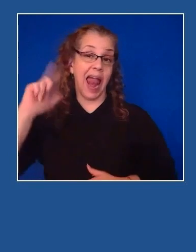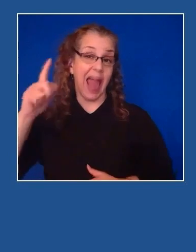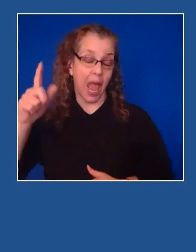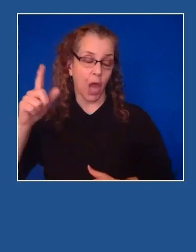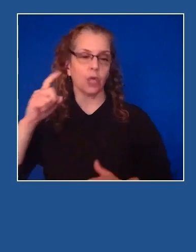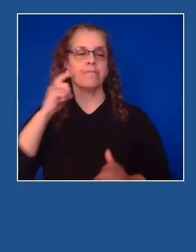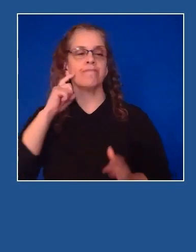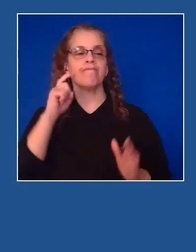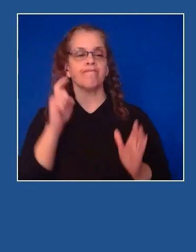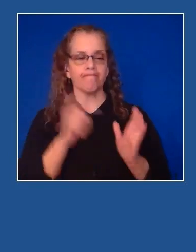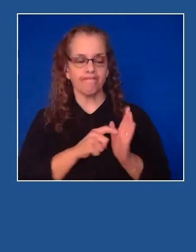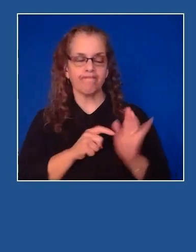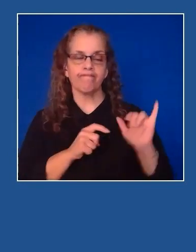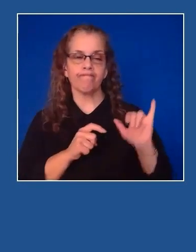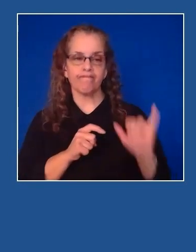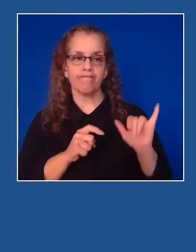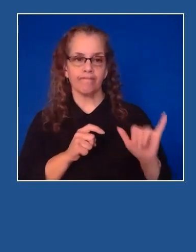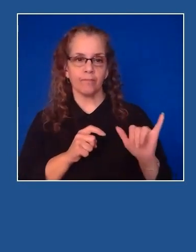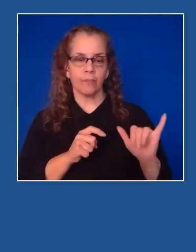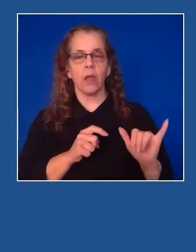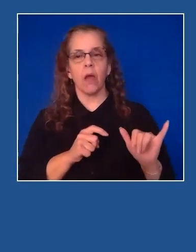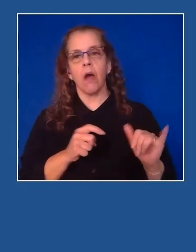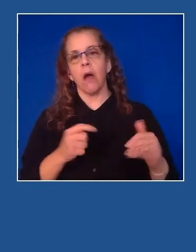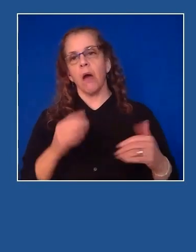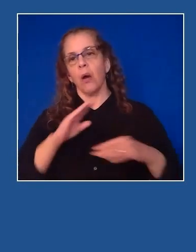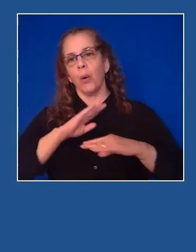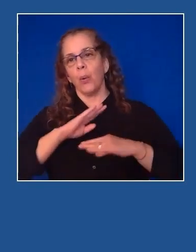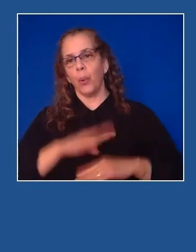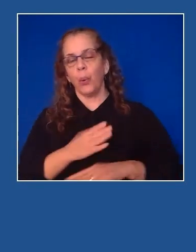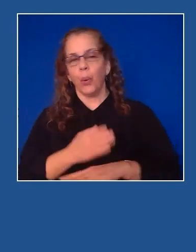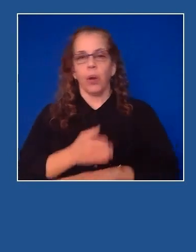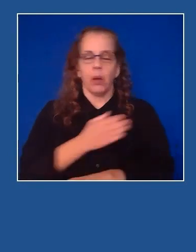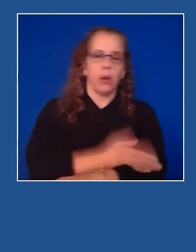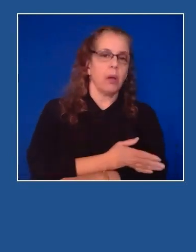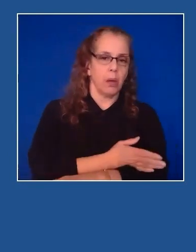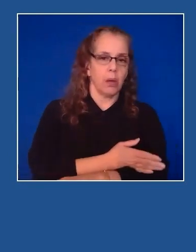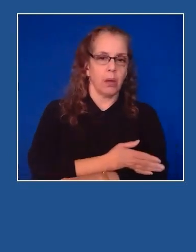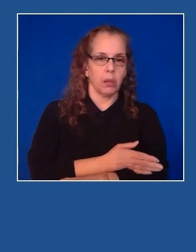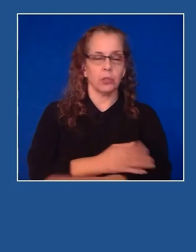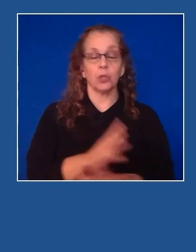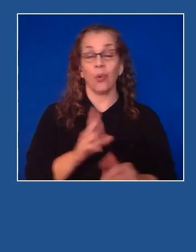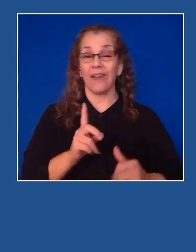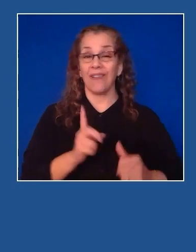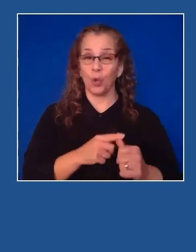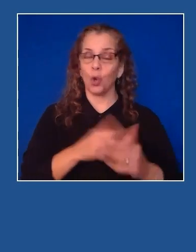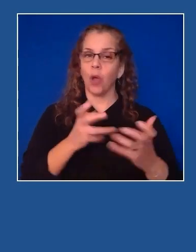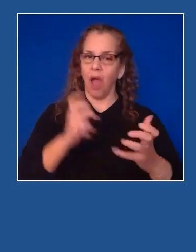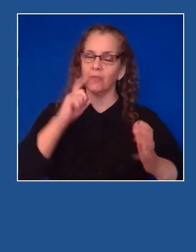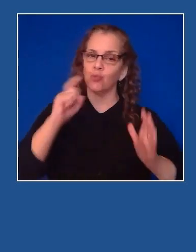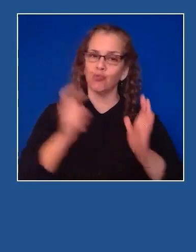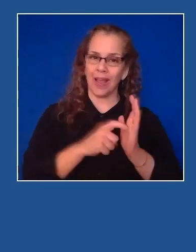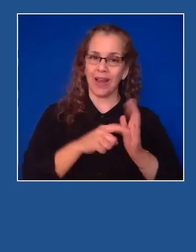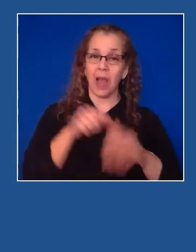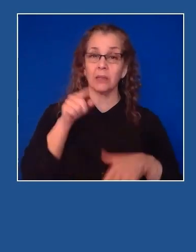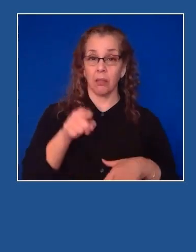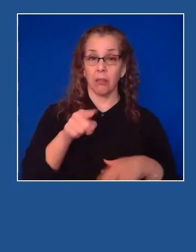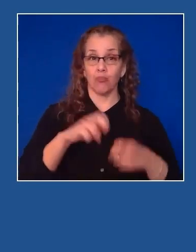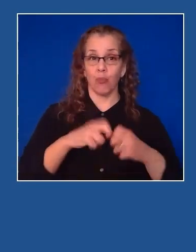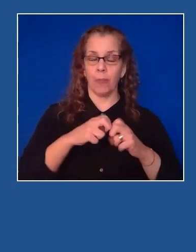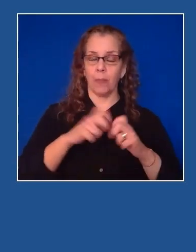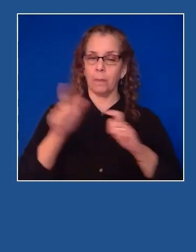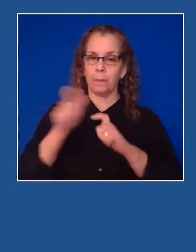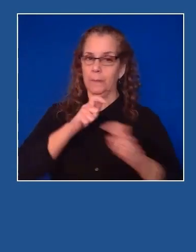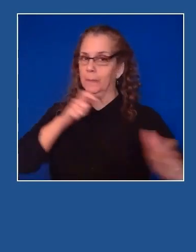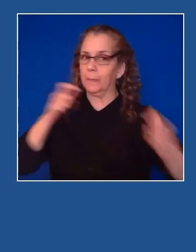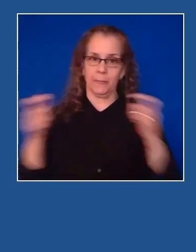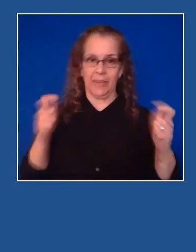for now, I just want to emphasize that the scope of this problem is very large. I also want to emphasize that both suicidality